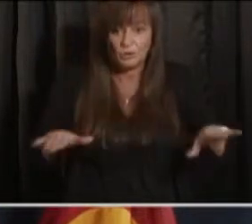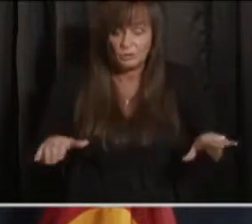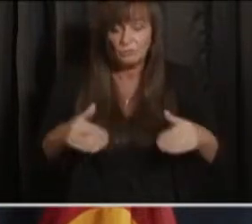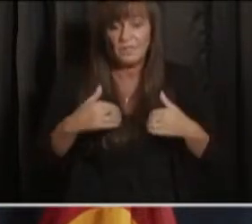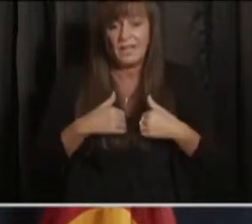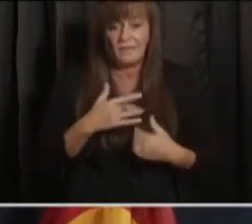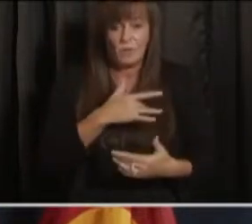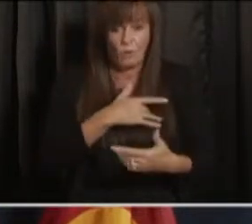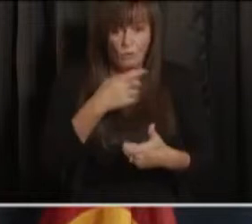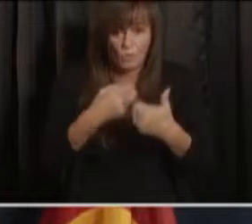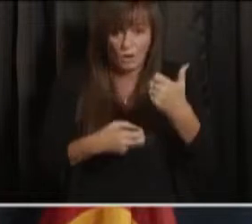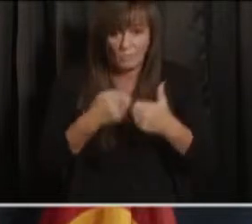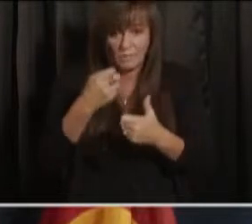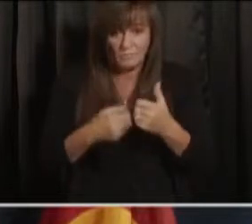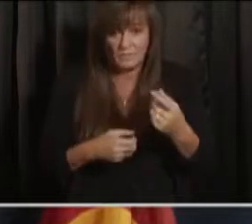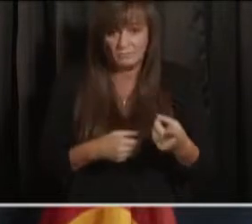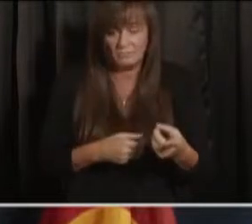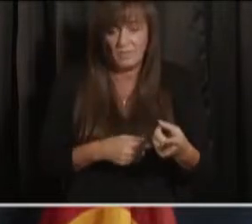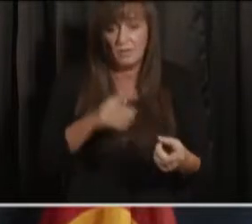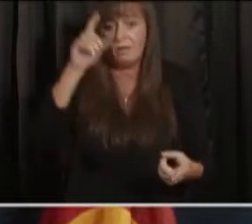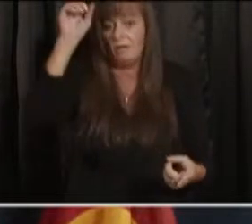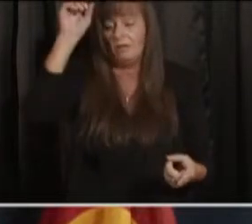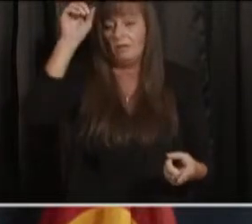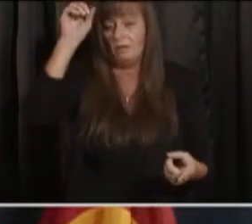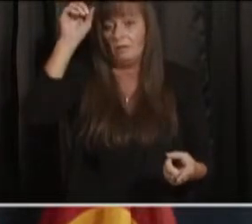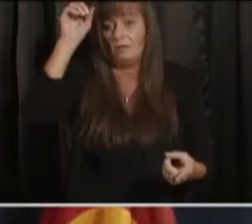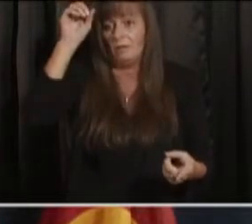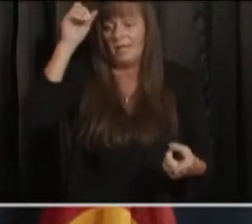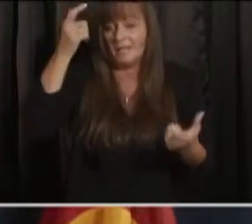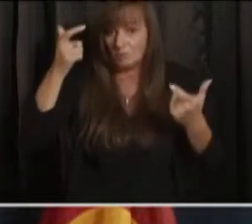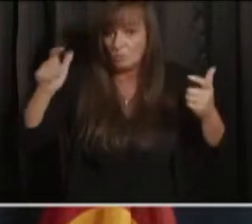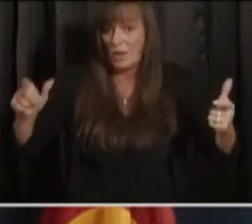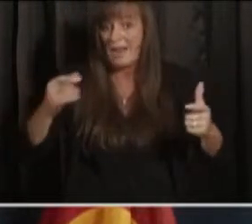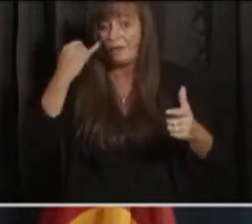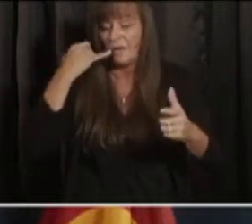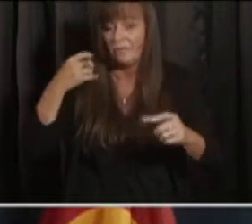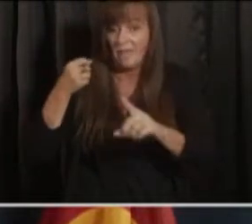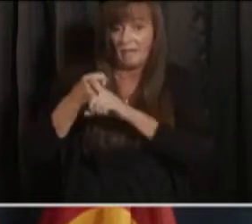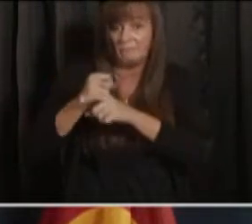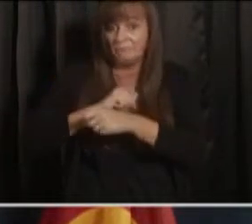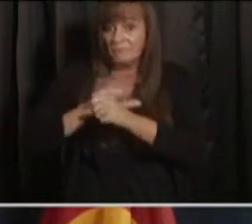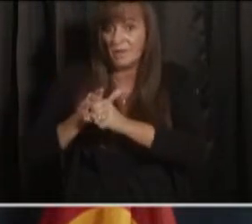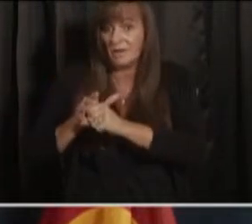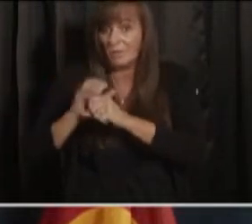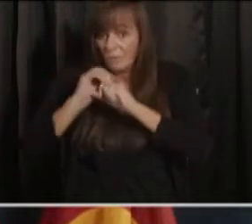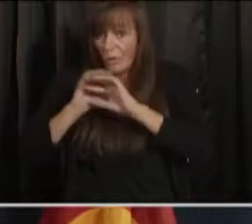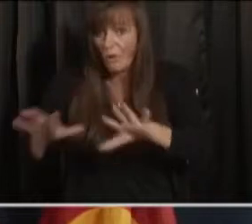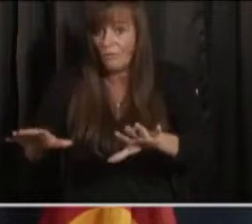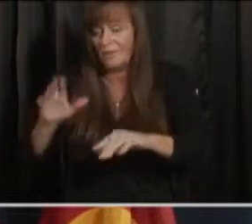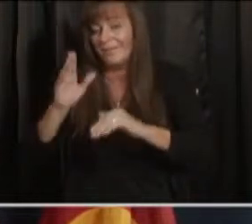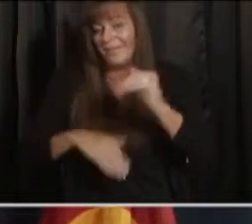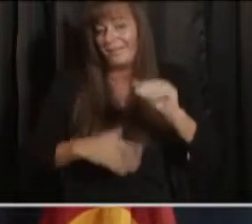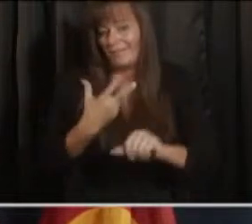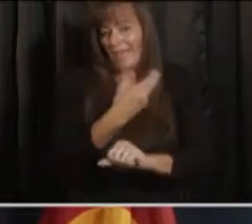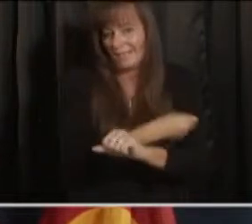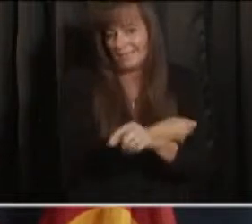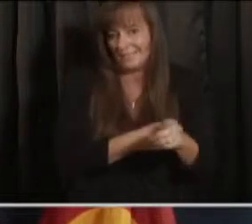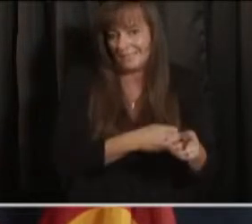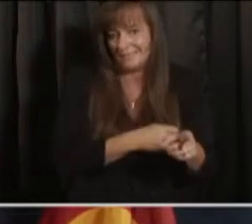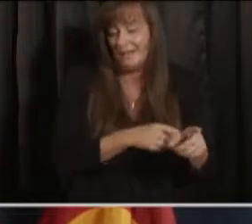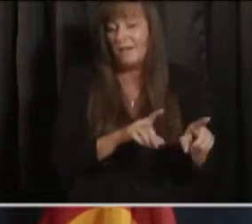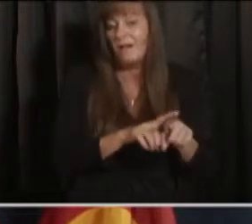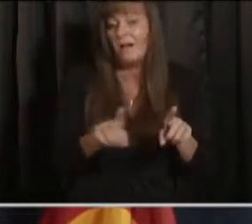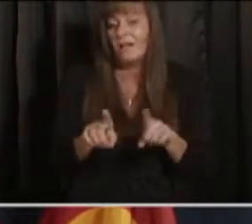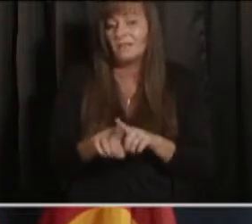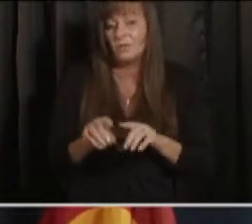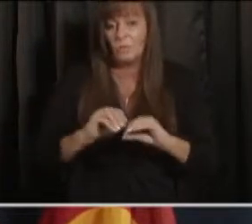or heart problems is exponentially greater if they contract COVID than if they get the vaccine. And I also want to be